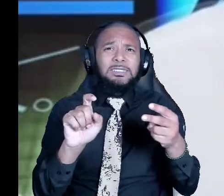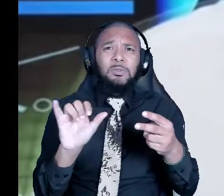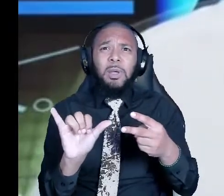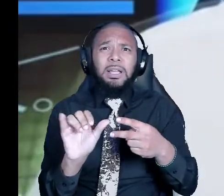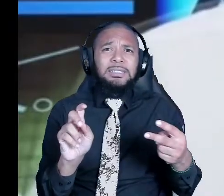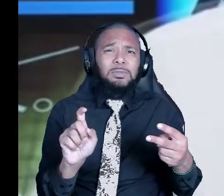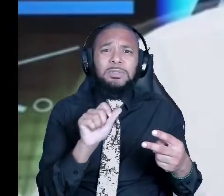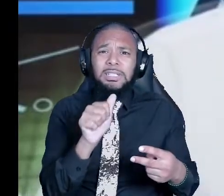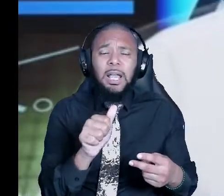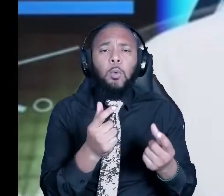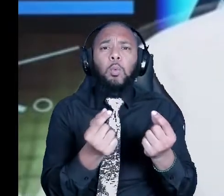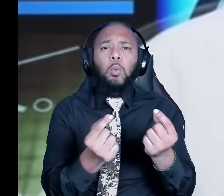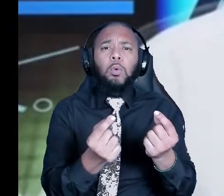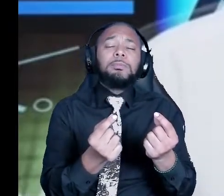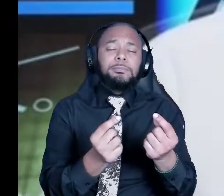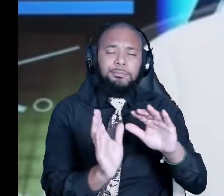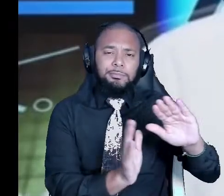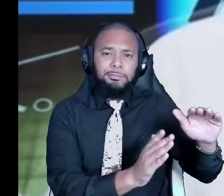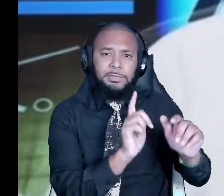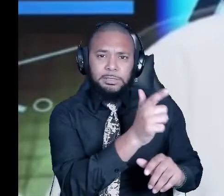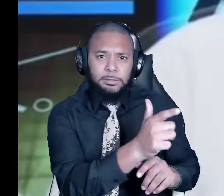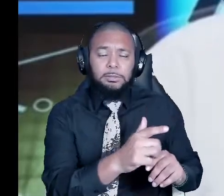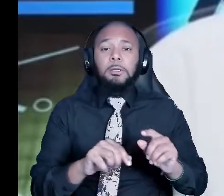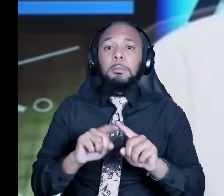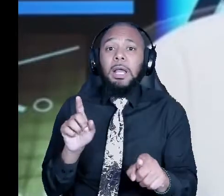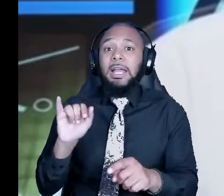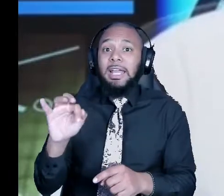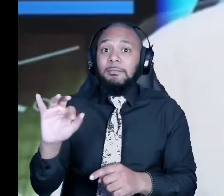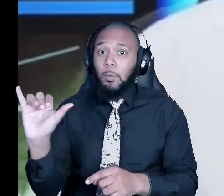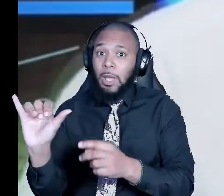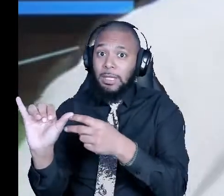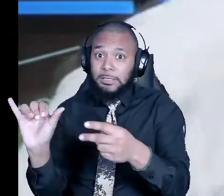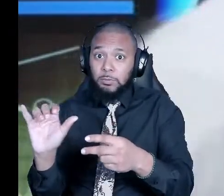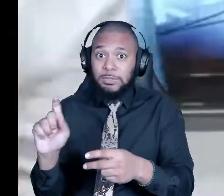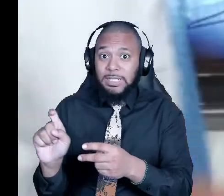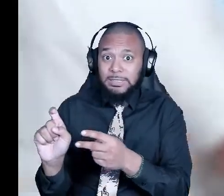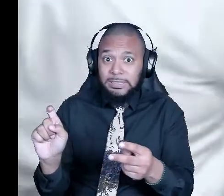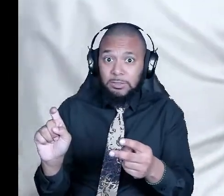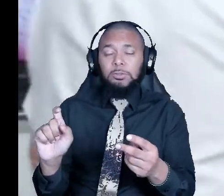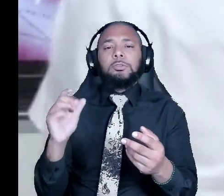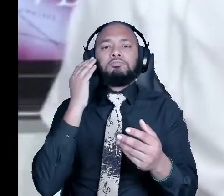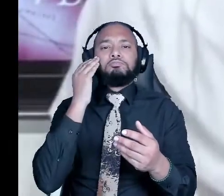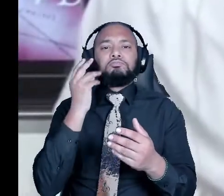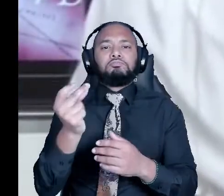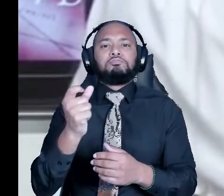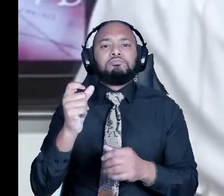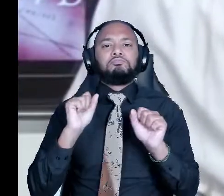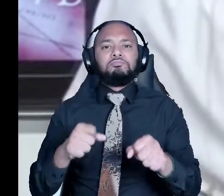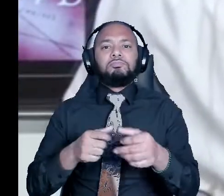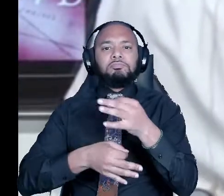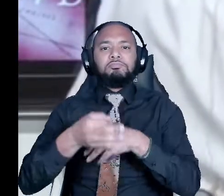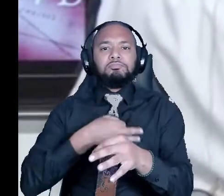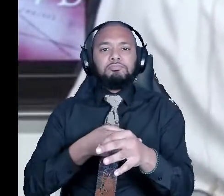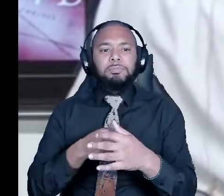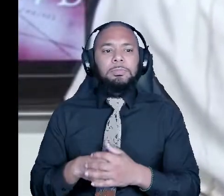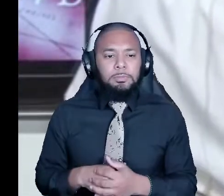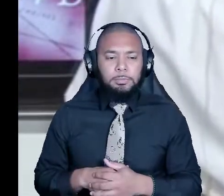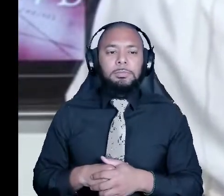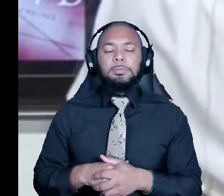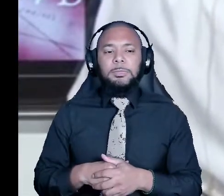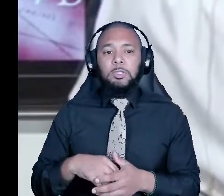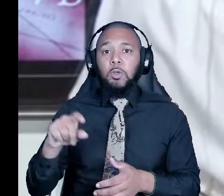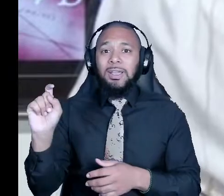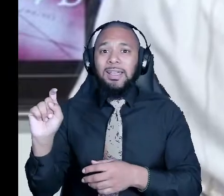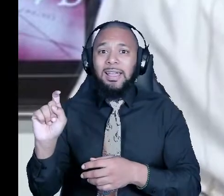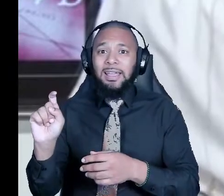says y equals or x equals, then I've got a substitute. This time, x's substitute,